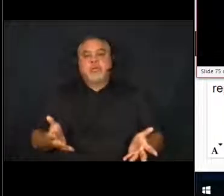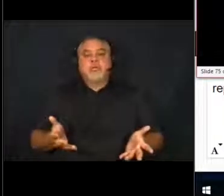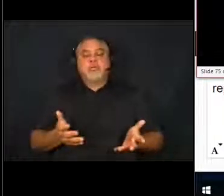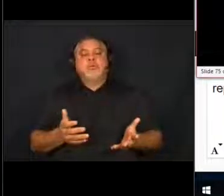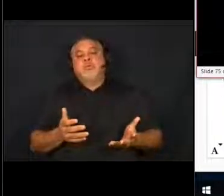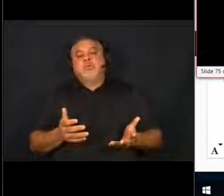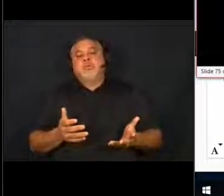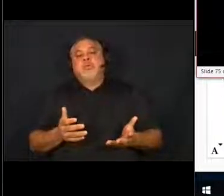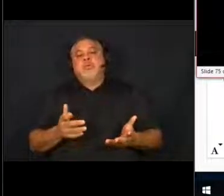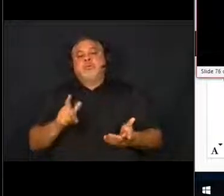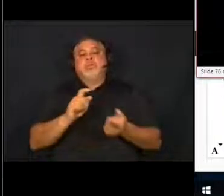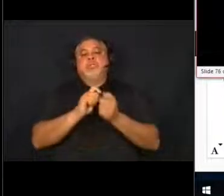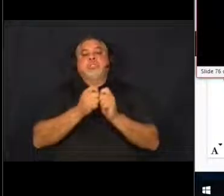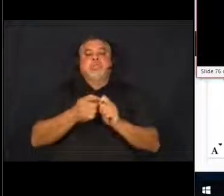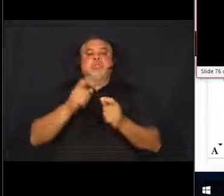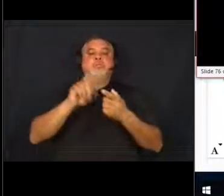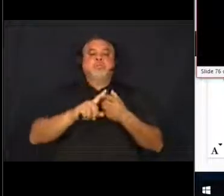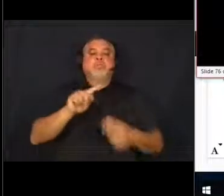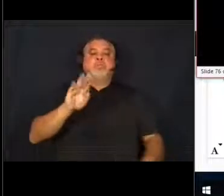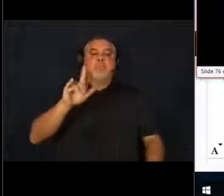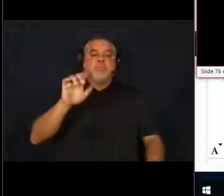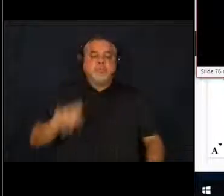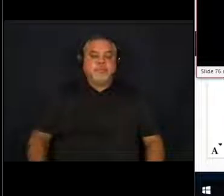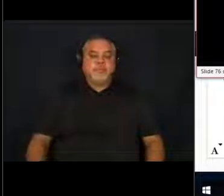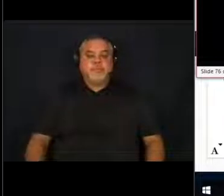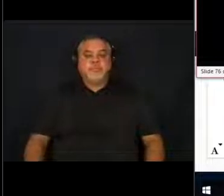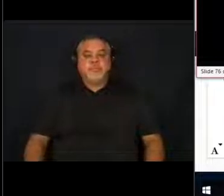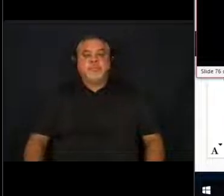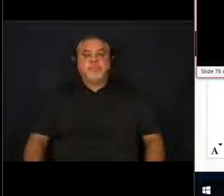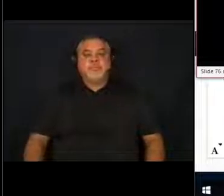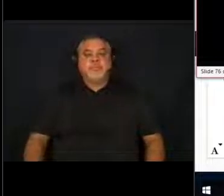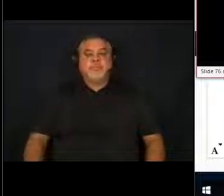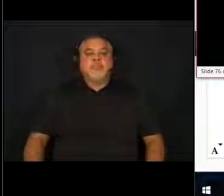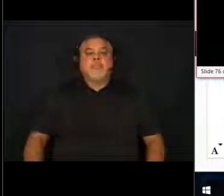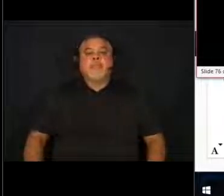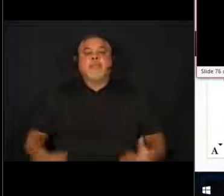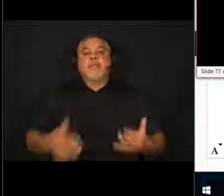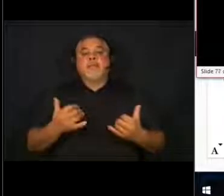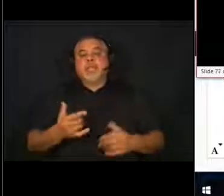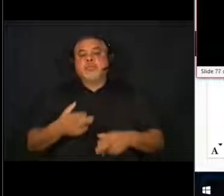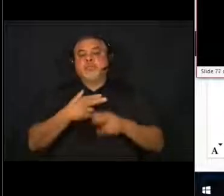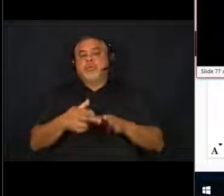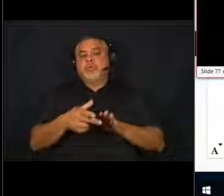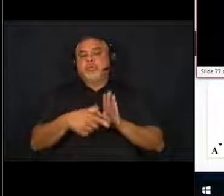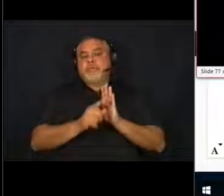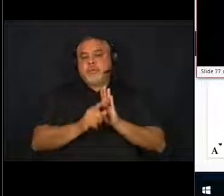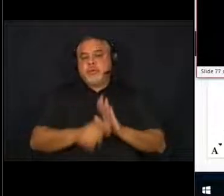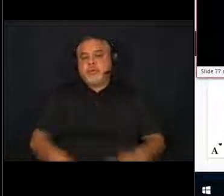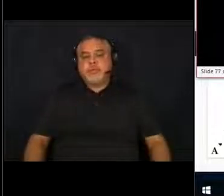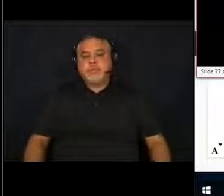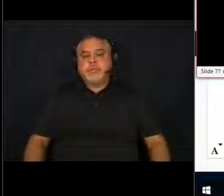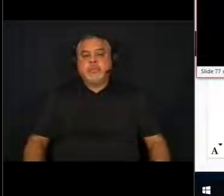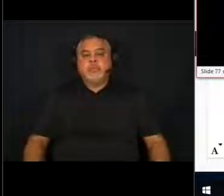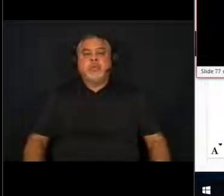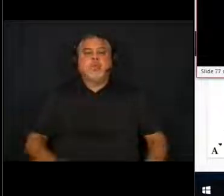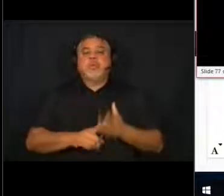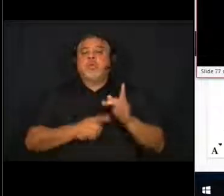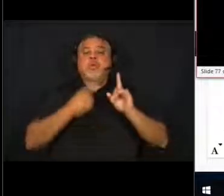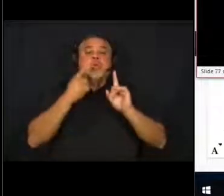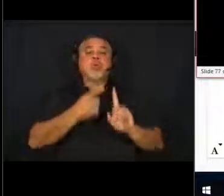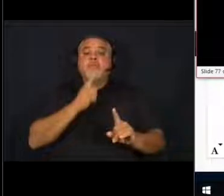into a table. All right, so let's take a quick review. So what are the goals of